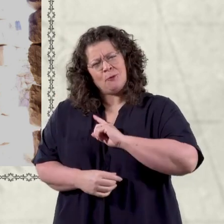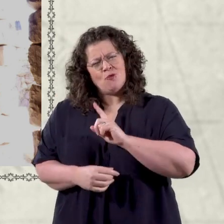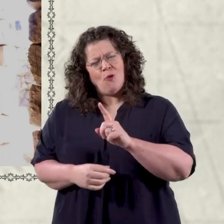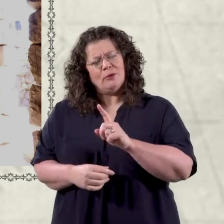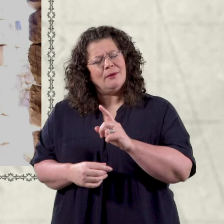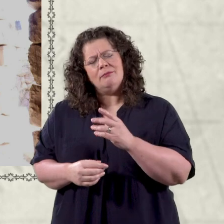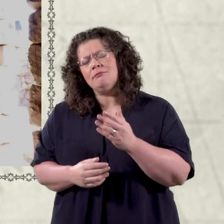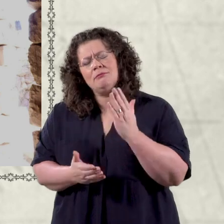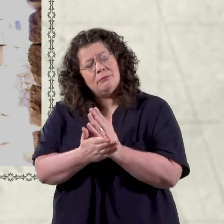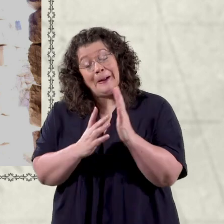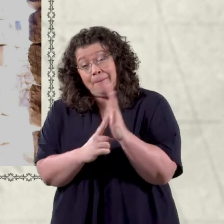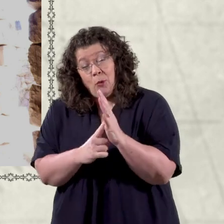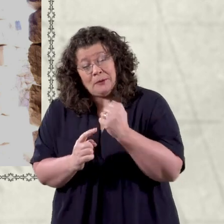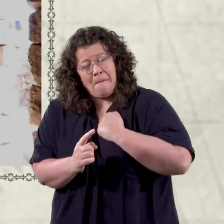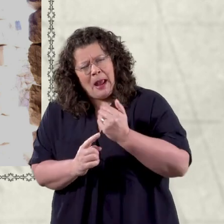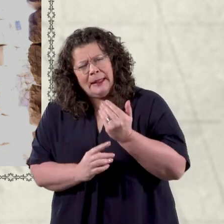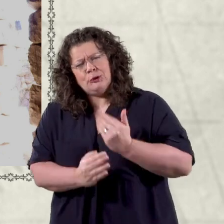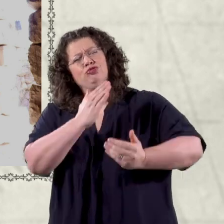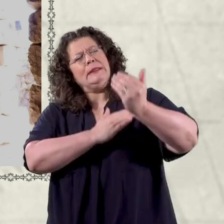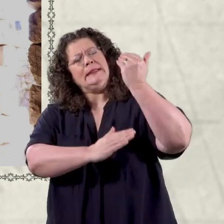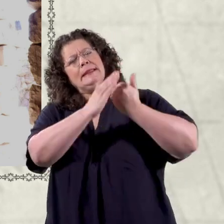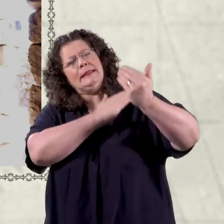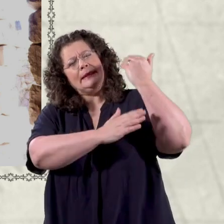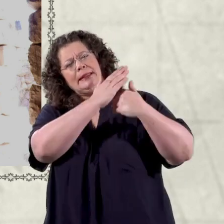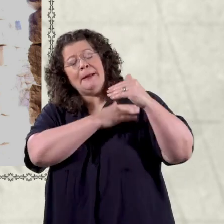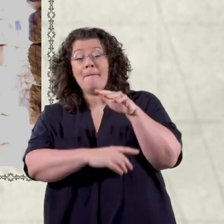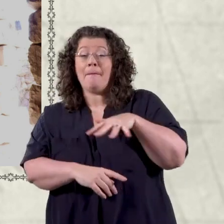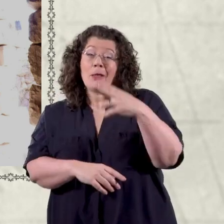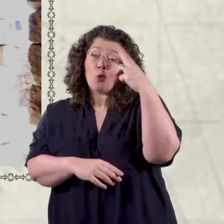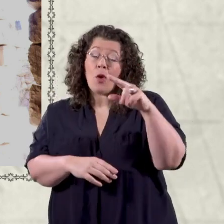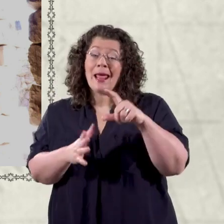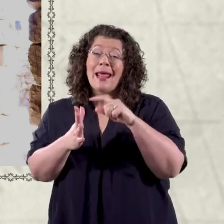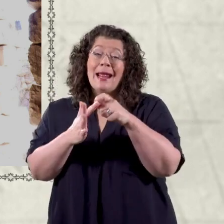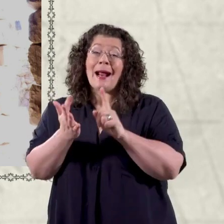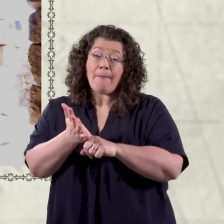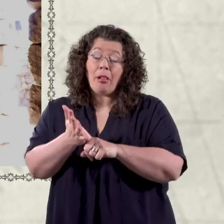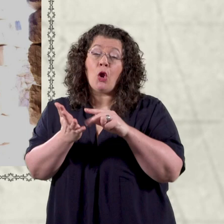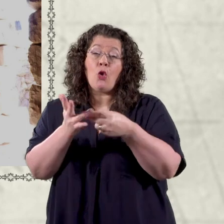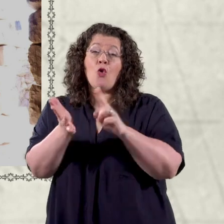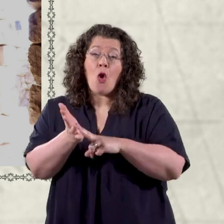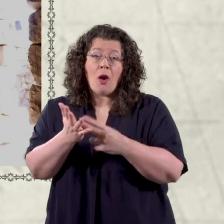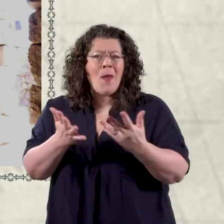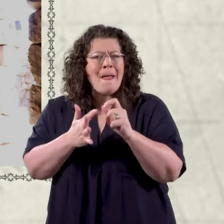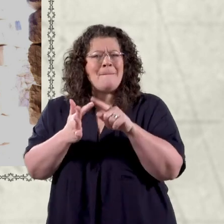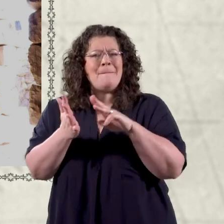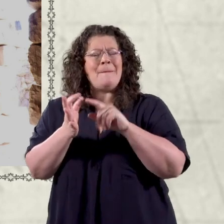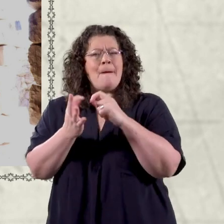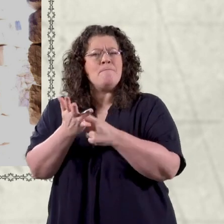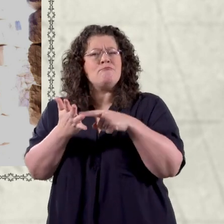from a very important place in my history, a place called Capel Non in